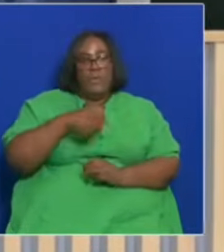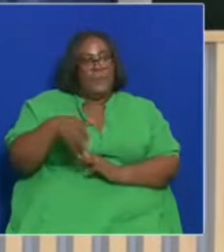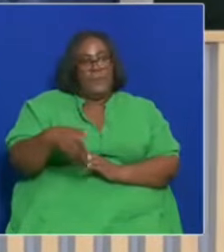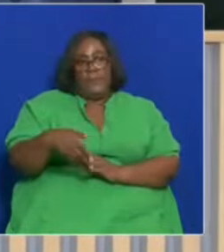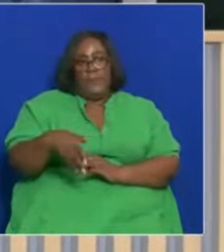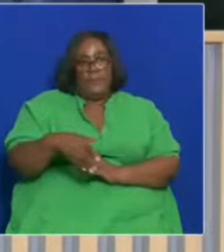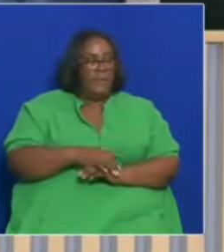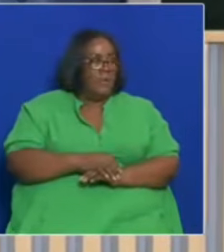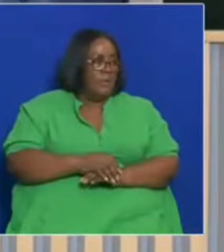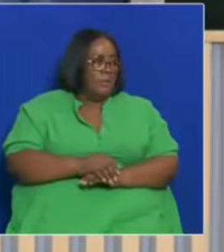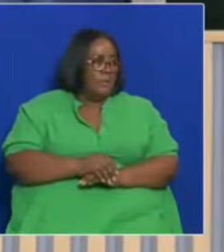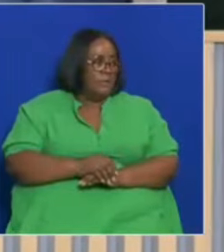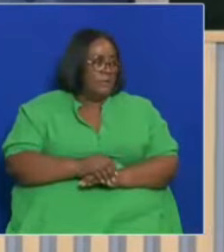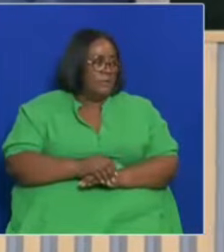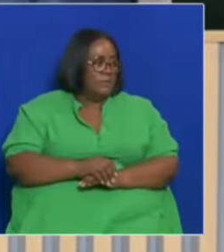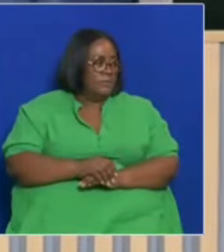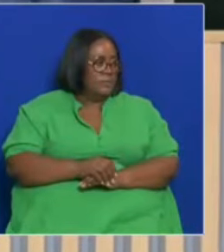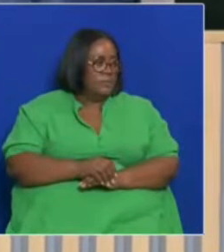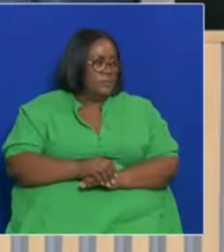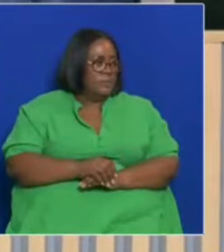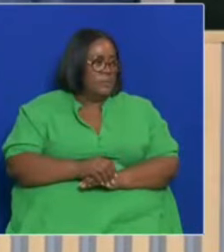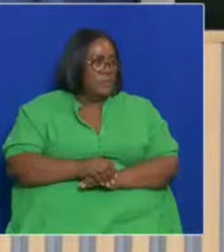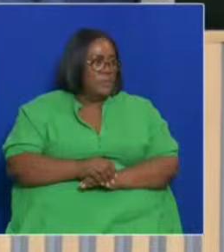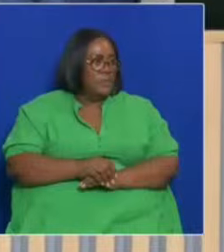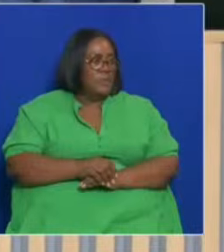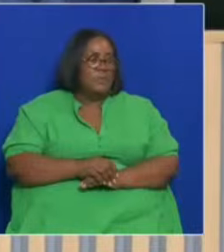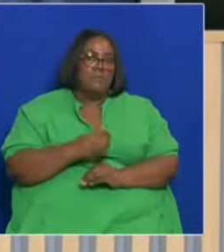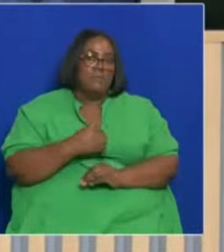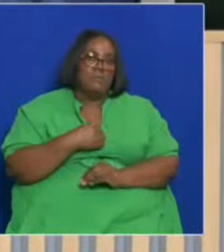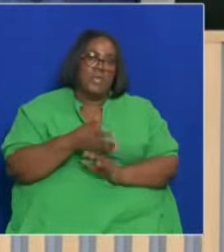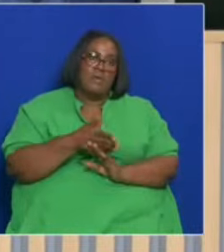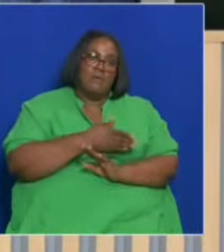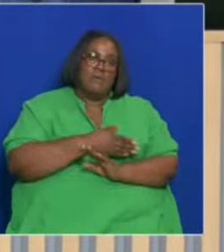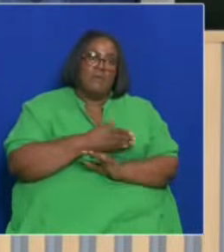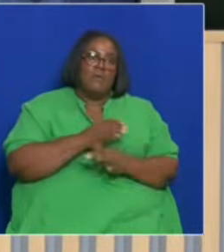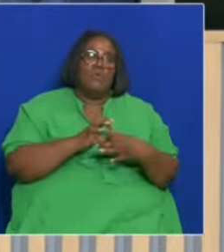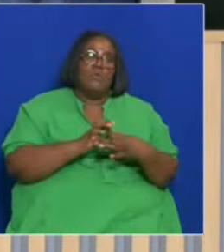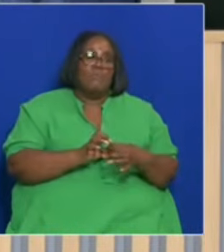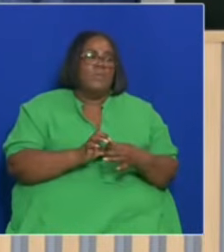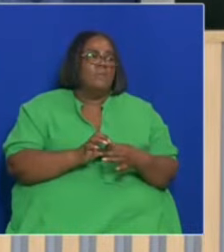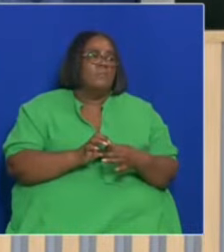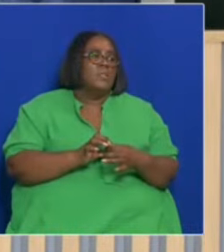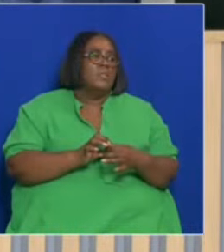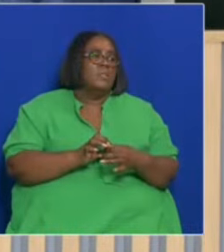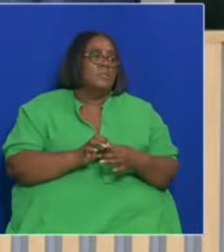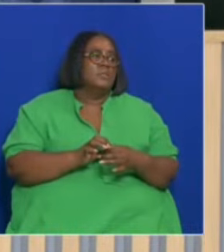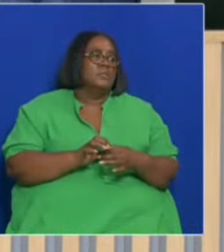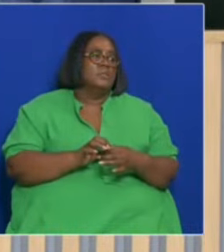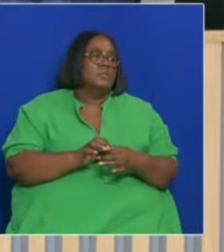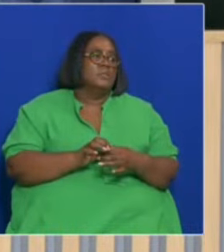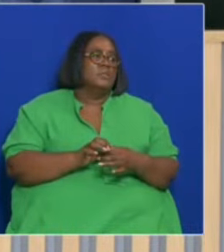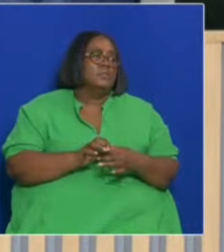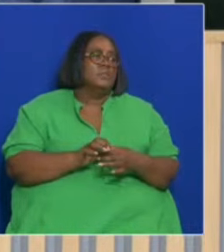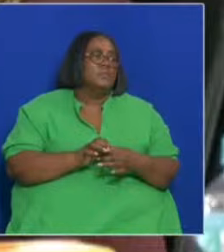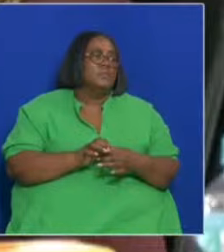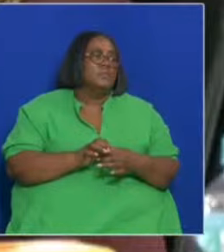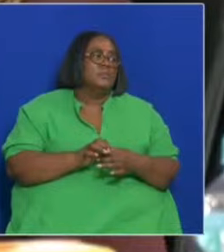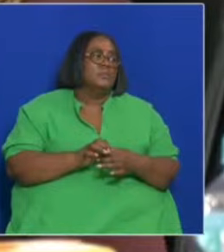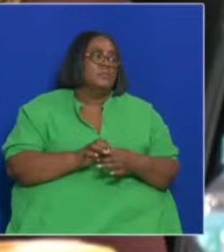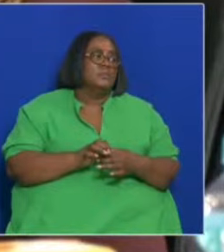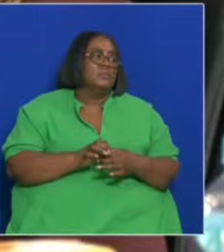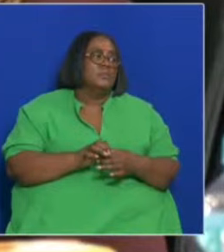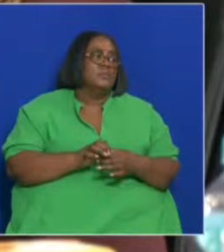I had a prior commitment before there was to be